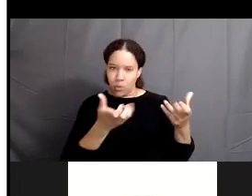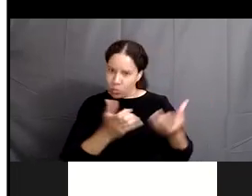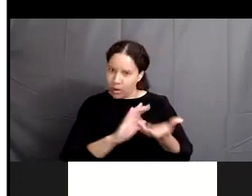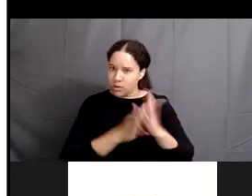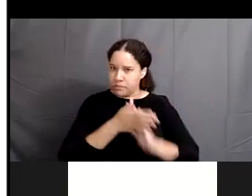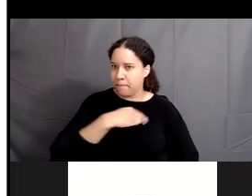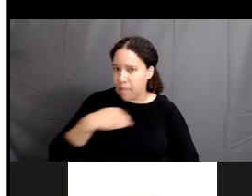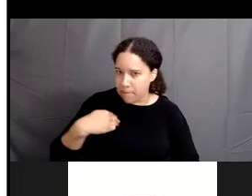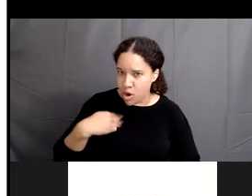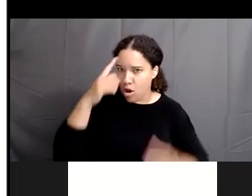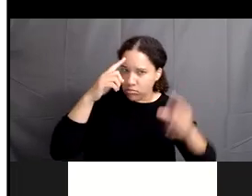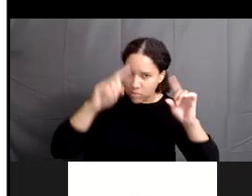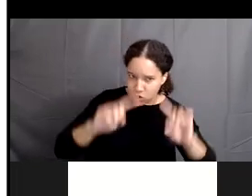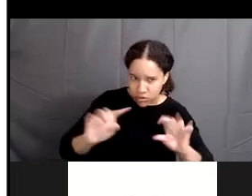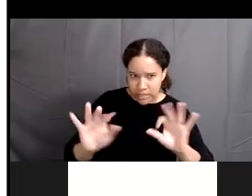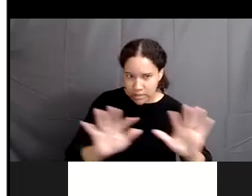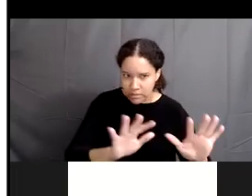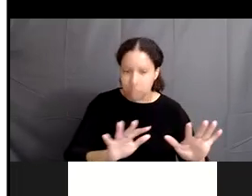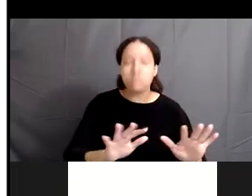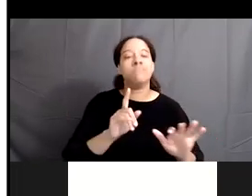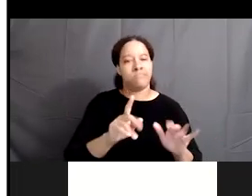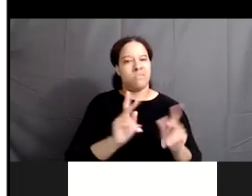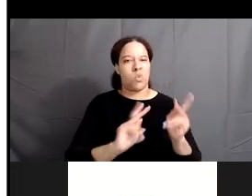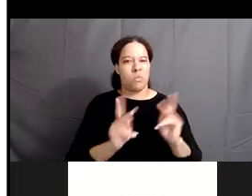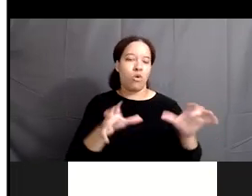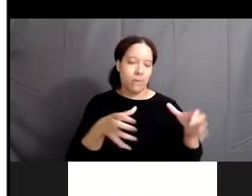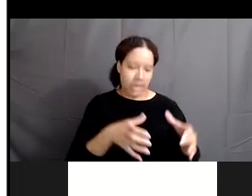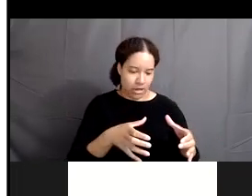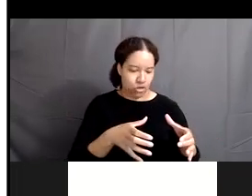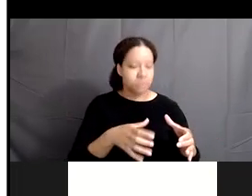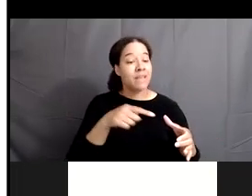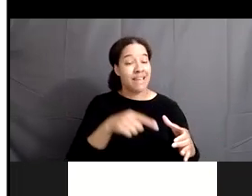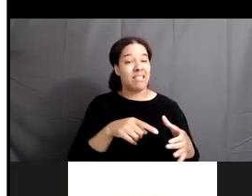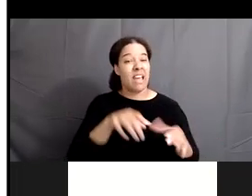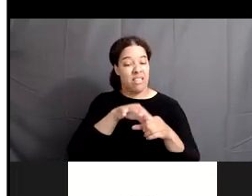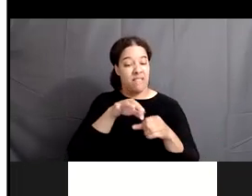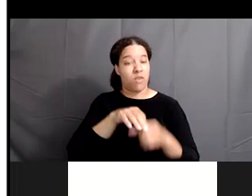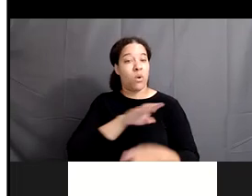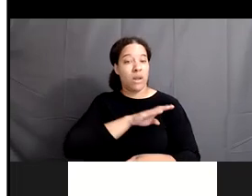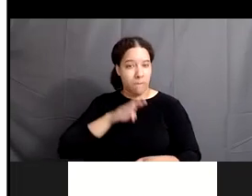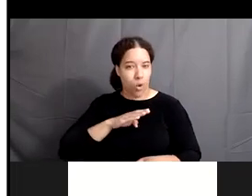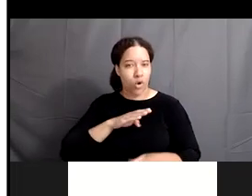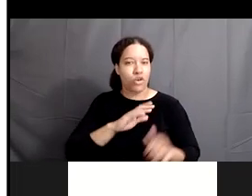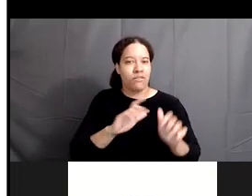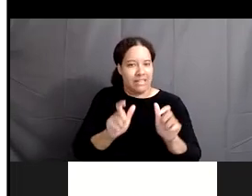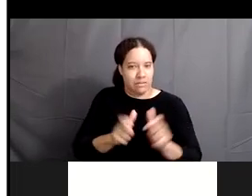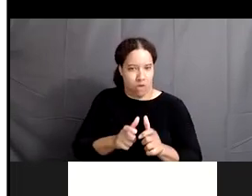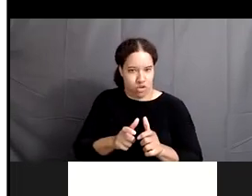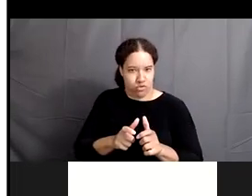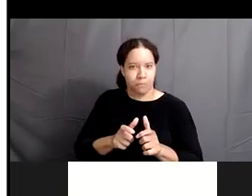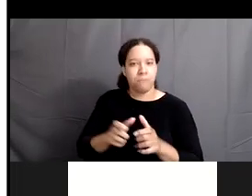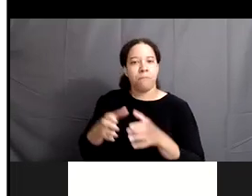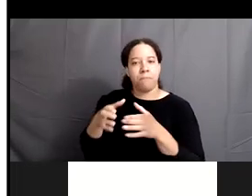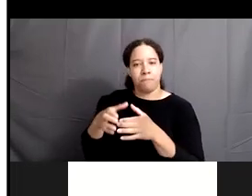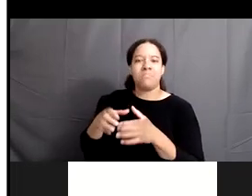meet the conditions of membership, those folks come together, elect the board on that one person, one vote basis. And then that smaller